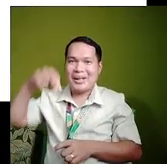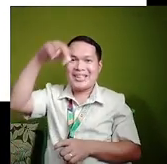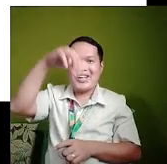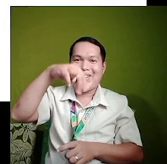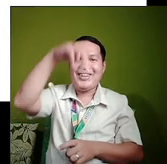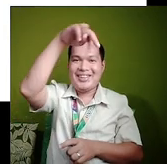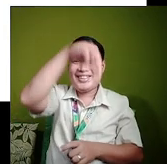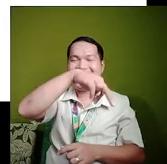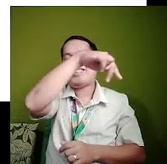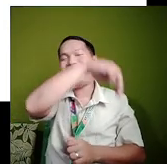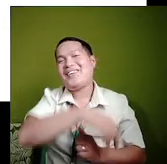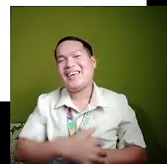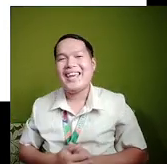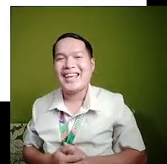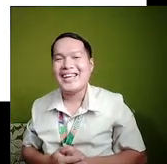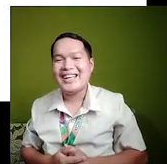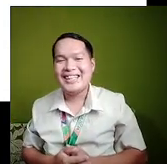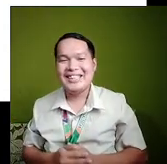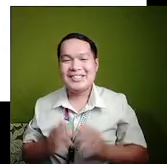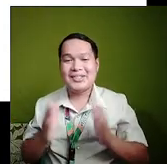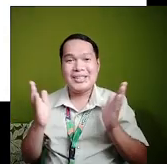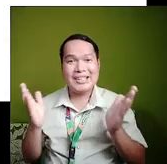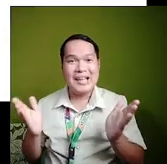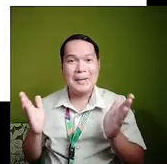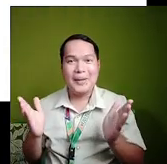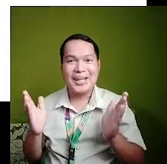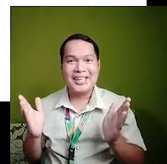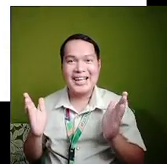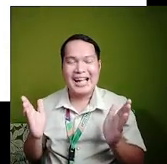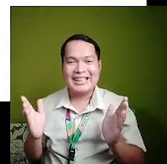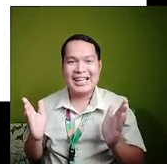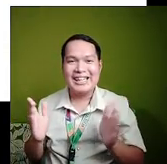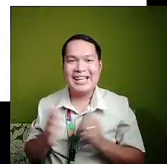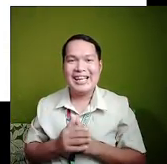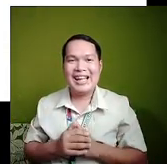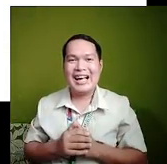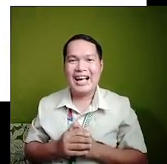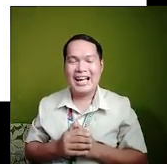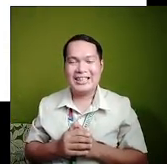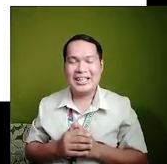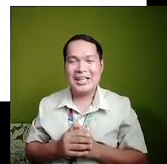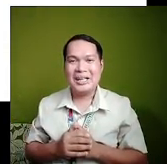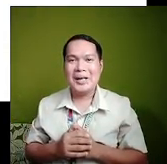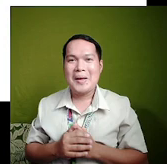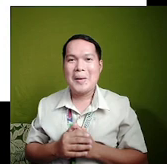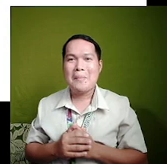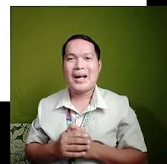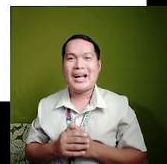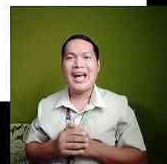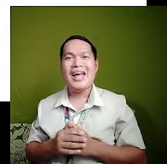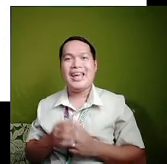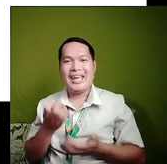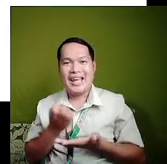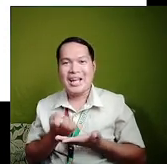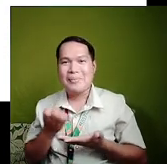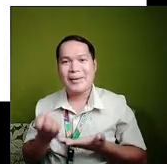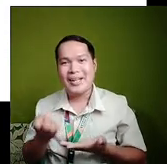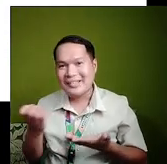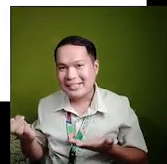At tumatalon. Okay. So, na-separate na natin ang ating mga